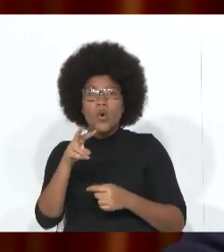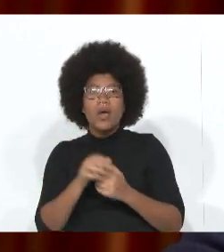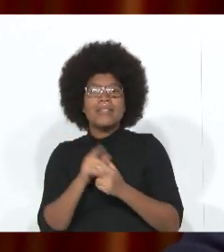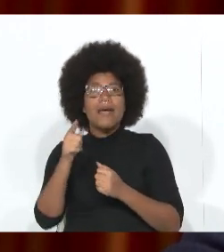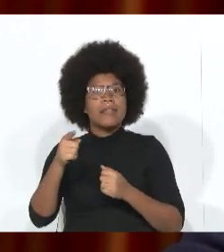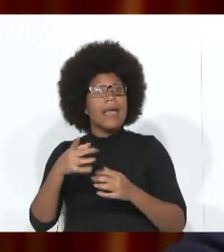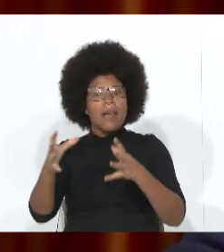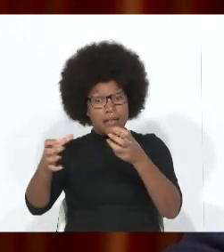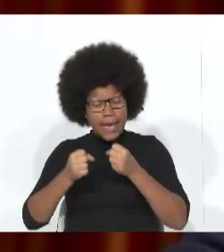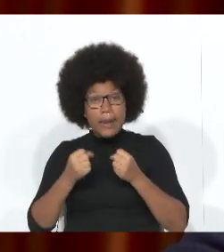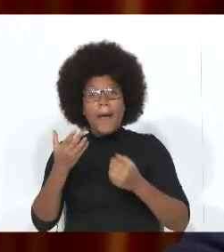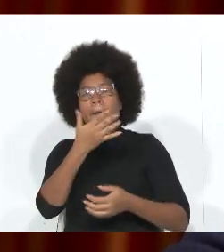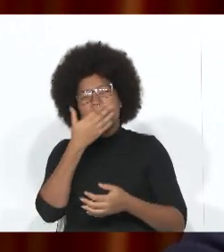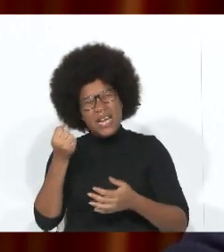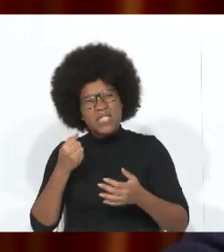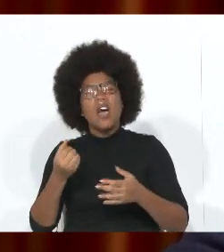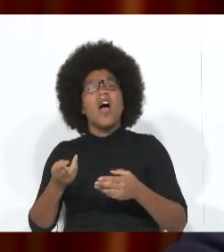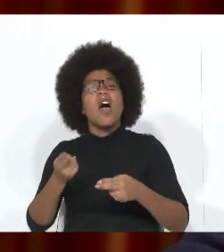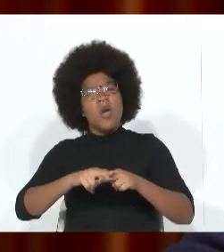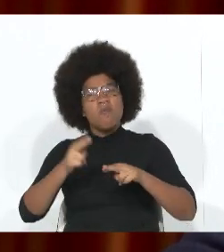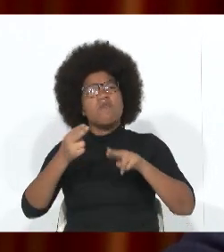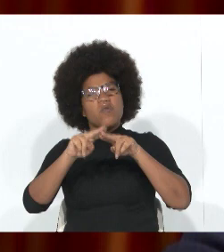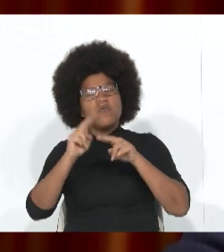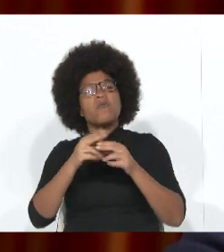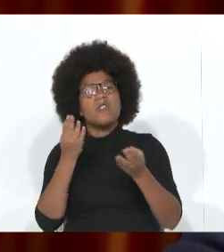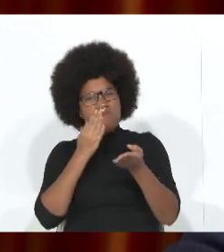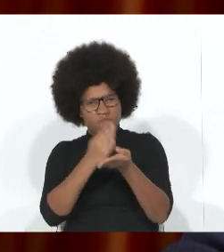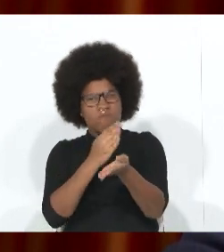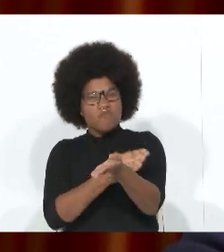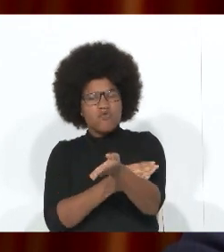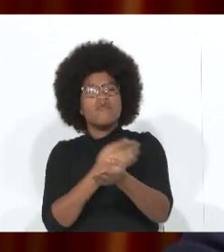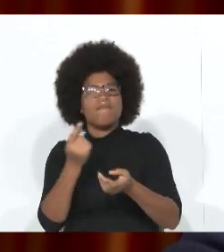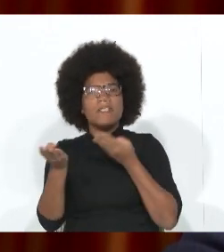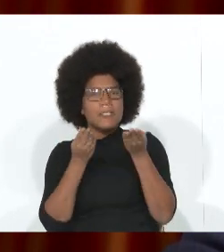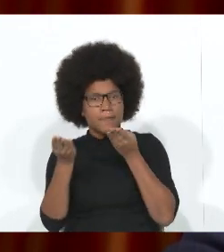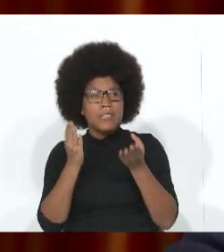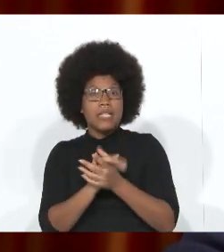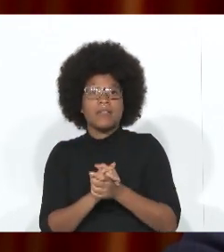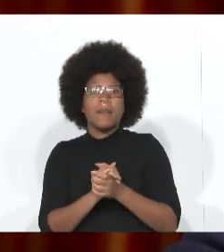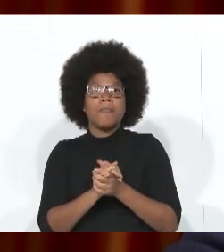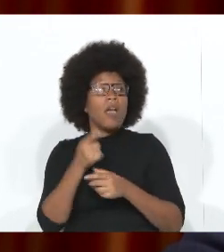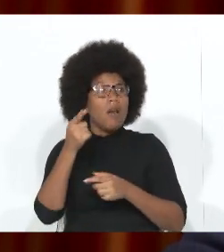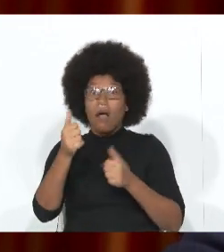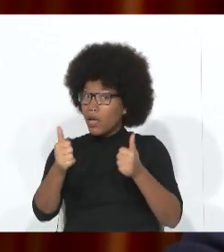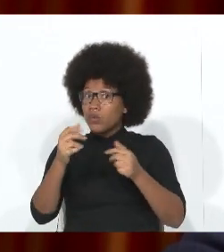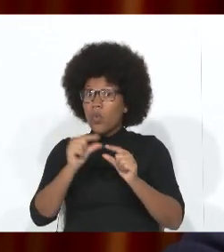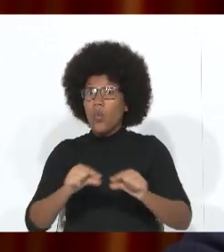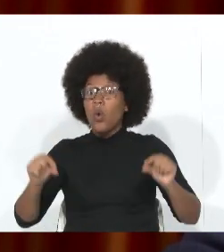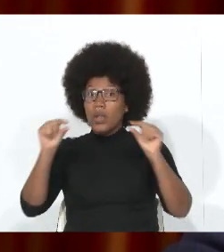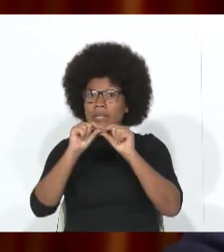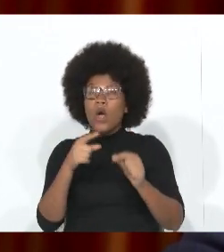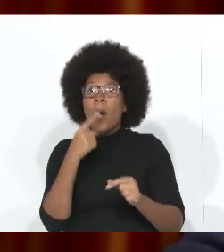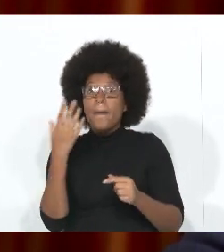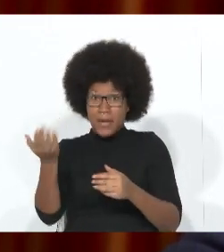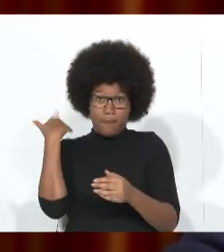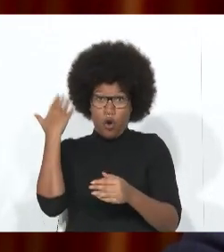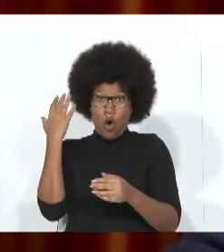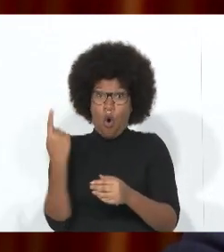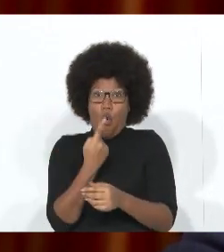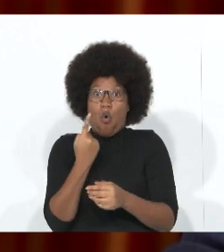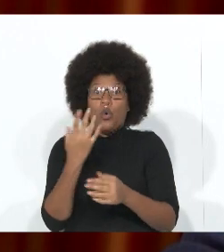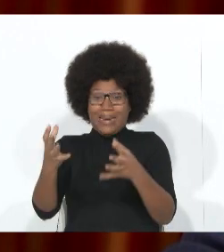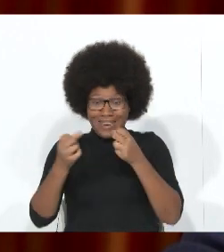features historically only obtained via pay TV and streaming services in Trinidad and Tobago, like